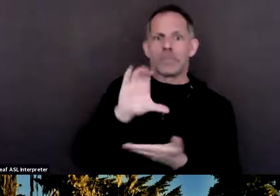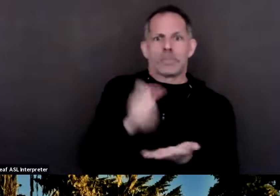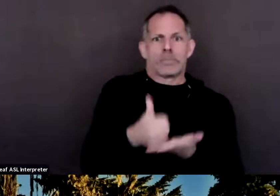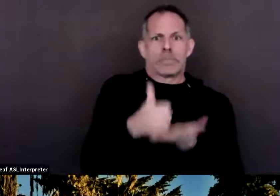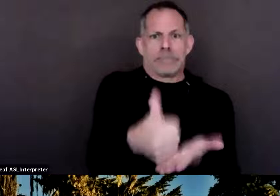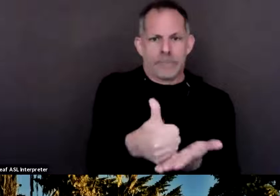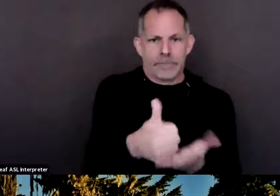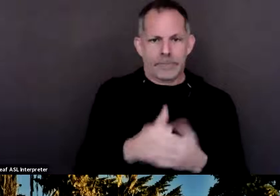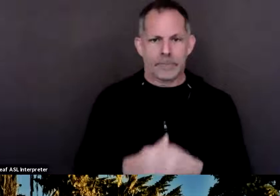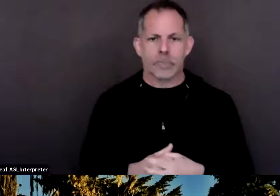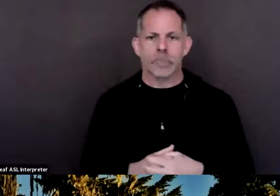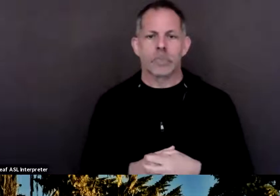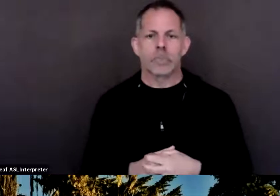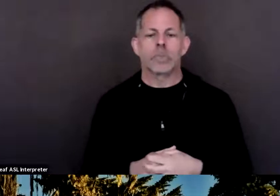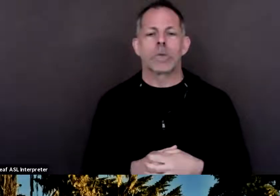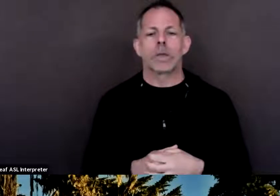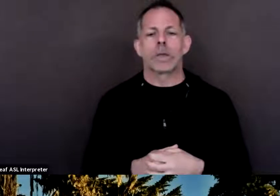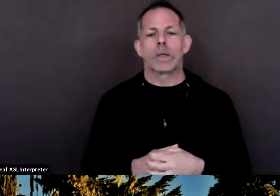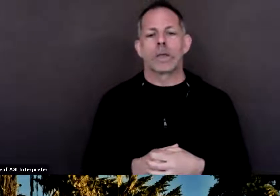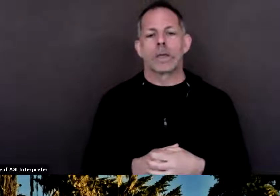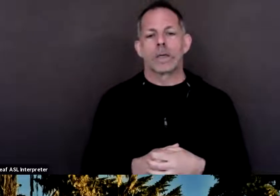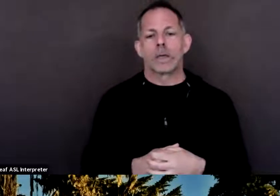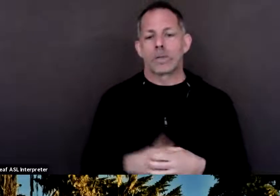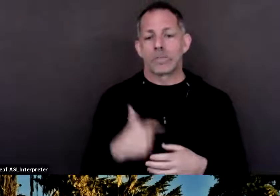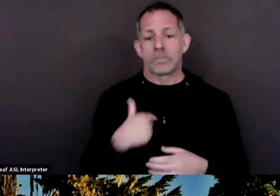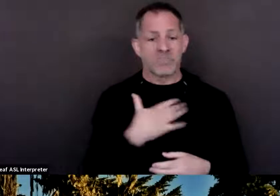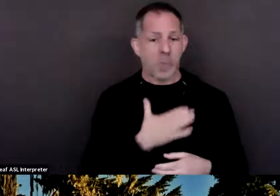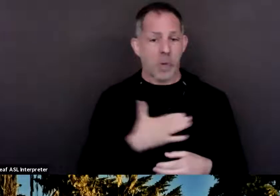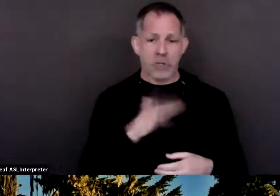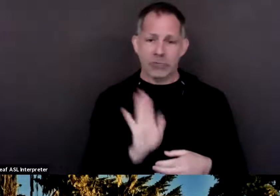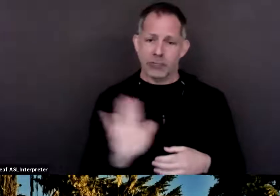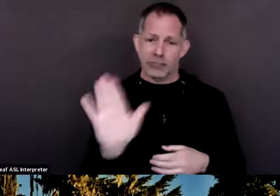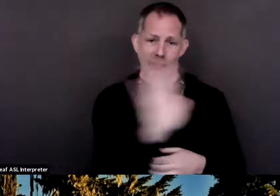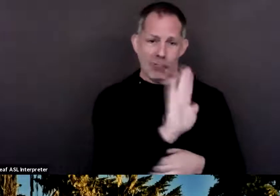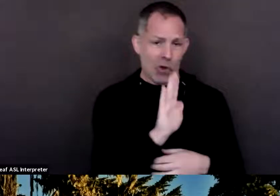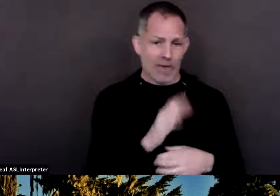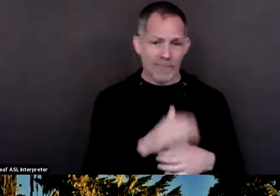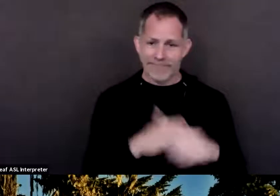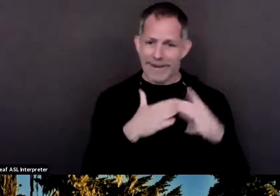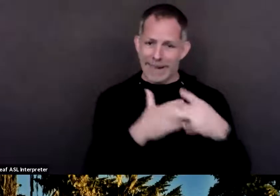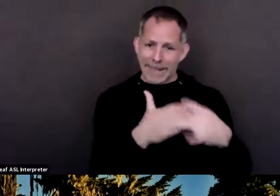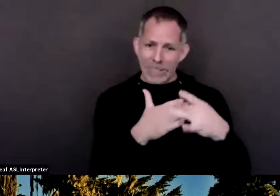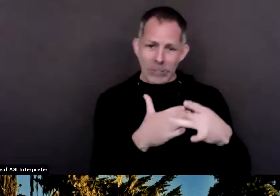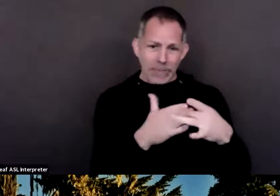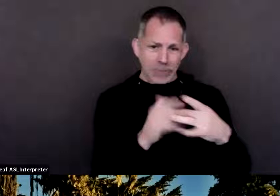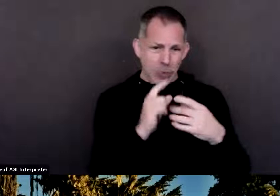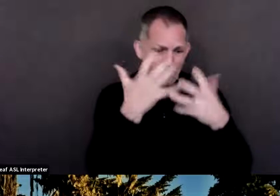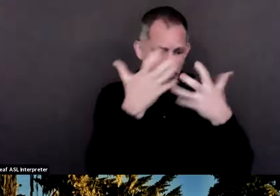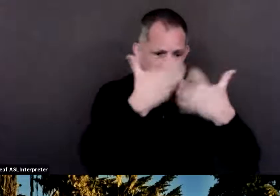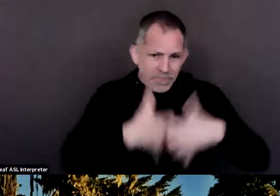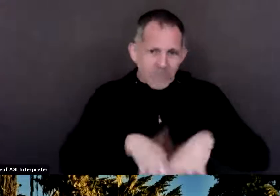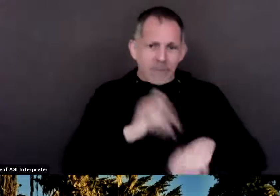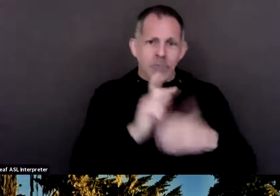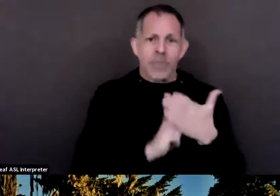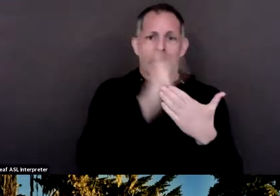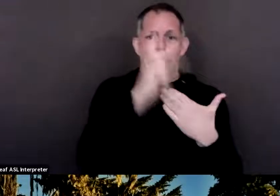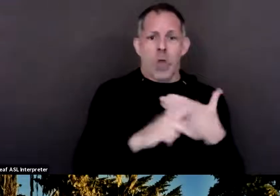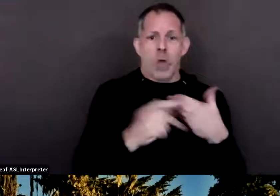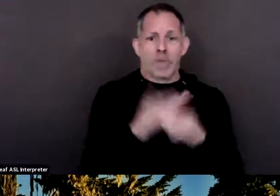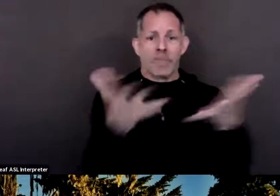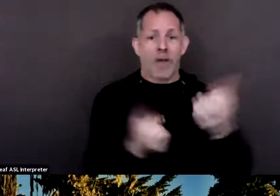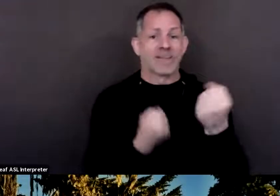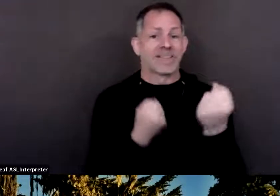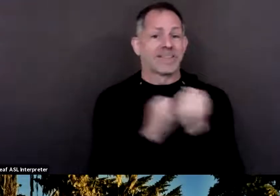We really appreciate their continued leadership to provide these vital resources. So that's been gratefully helpful to our communities, and we're very thankful